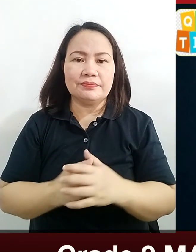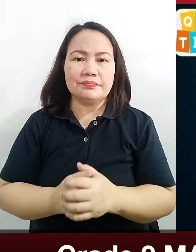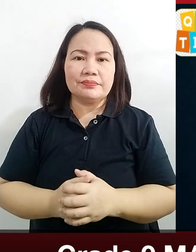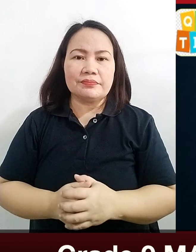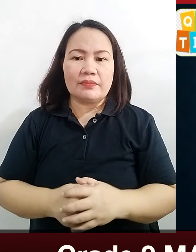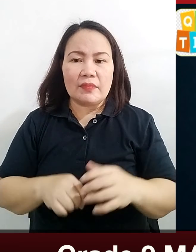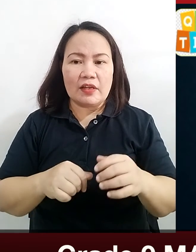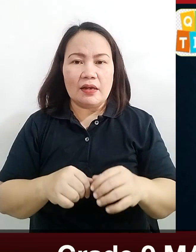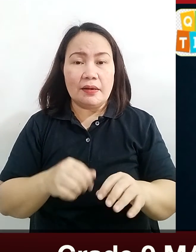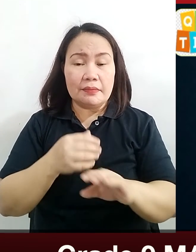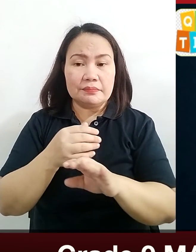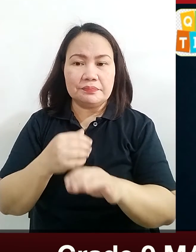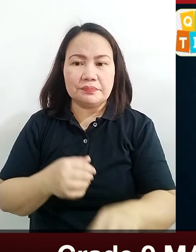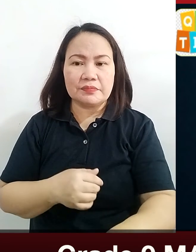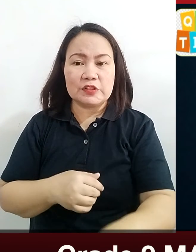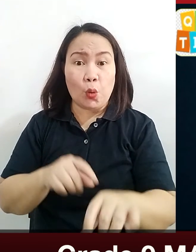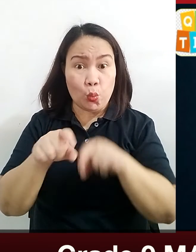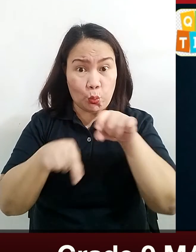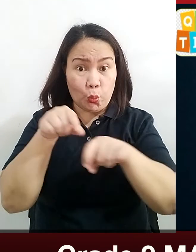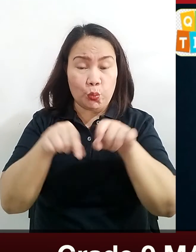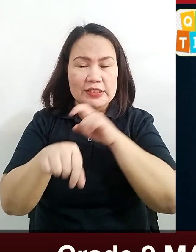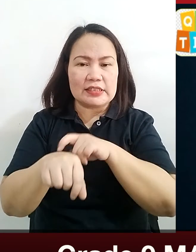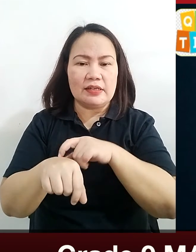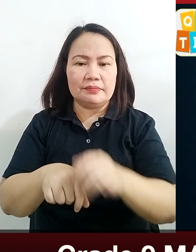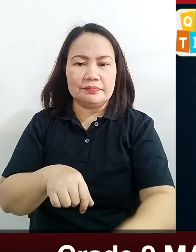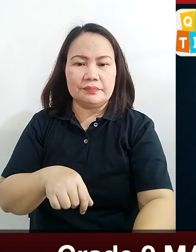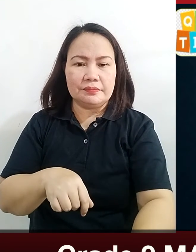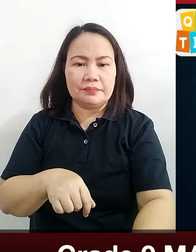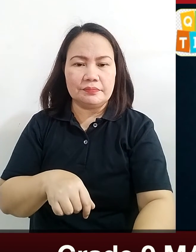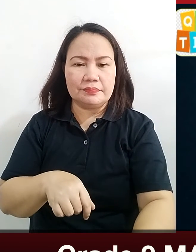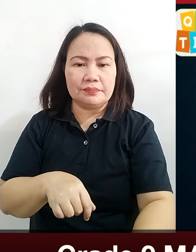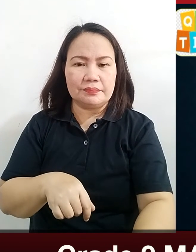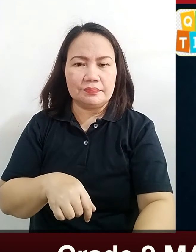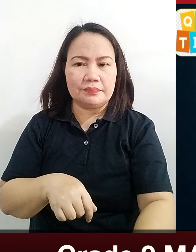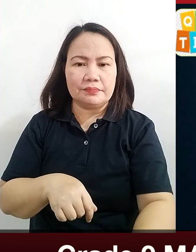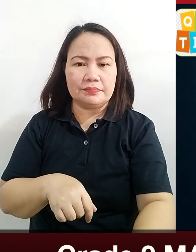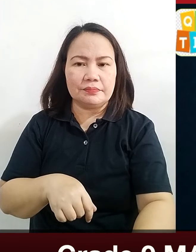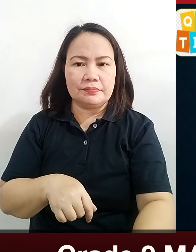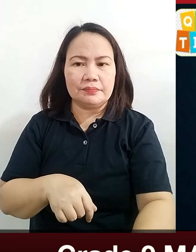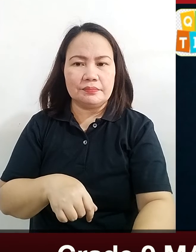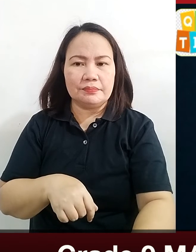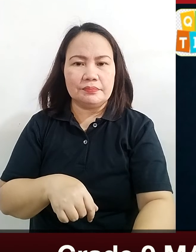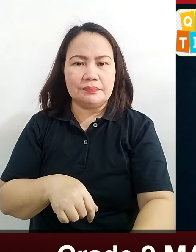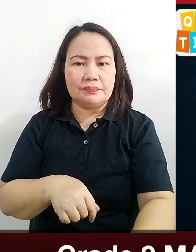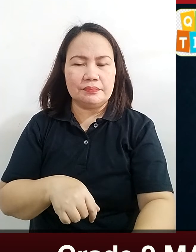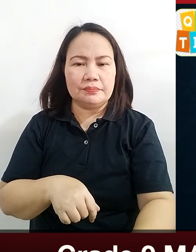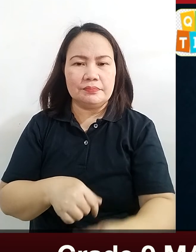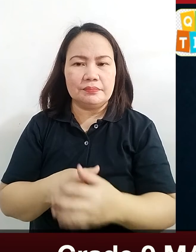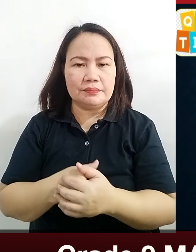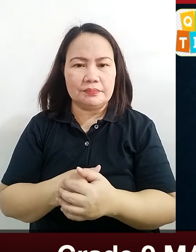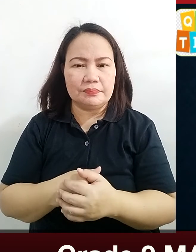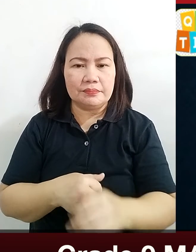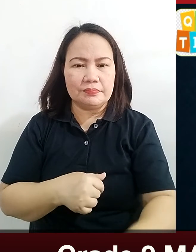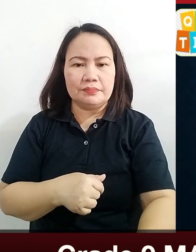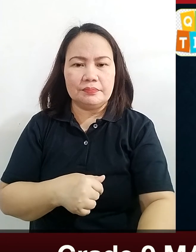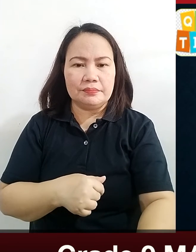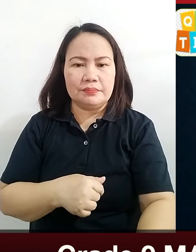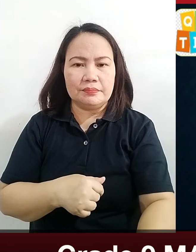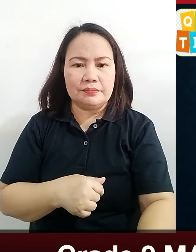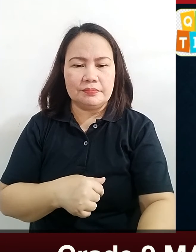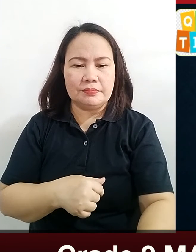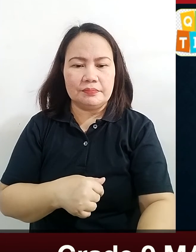Okay, it's your time. So, before we start, so mag-ready muna kayo ng paper and pen. Okay, I give you